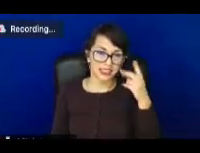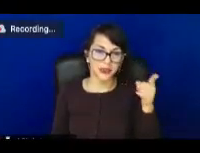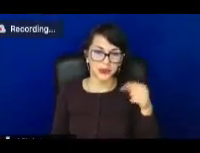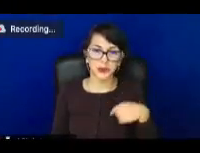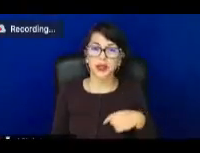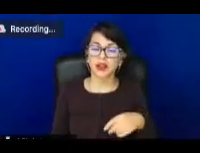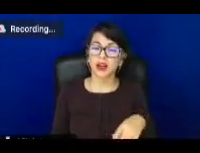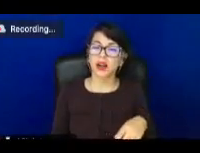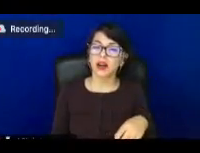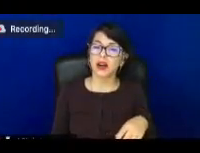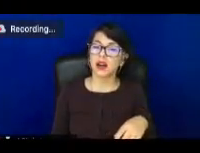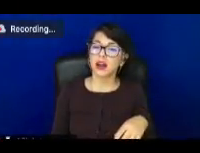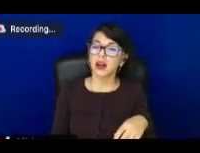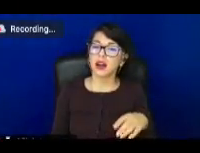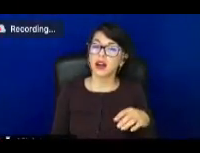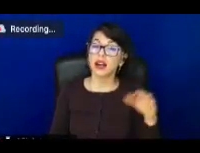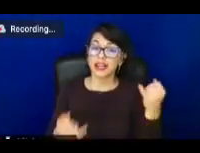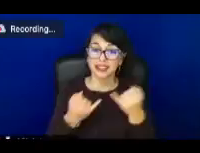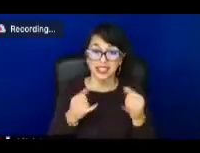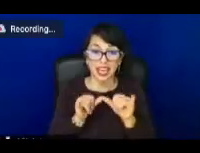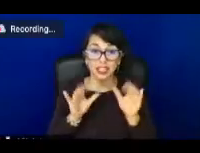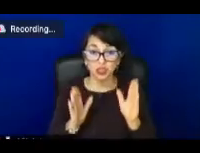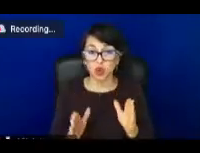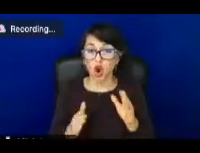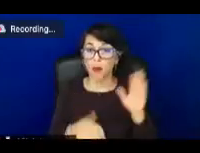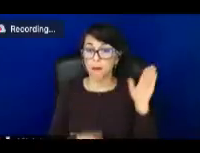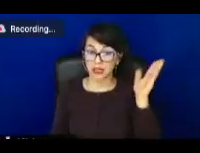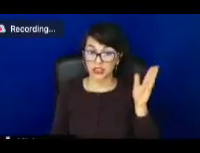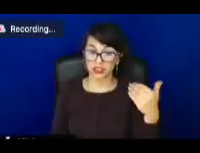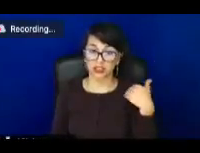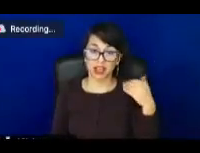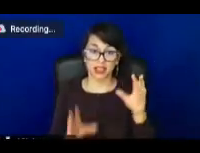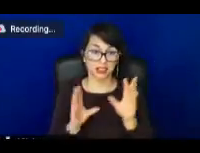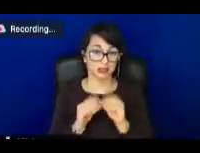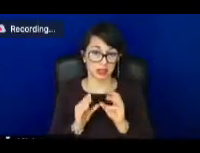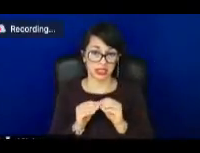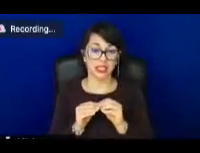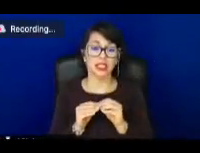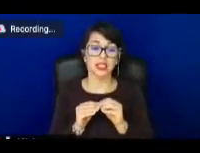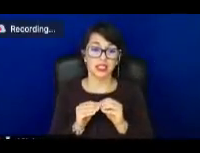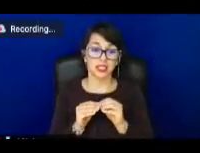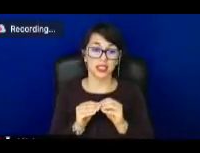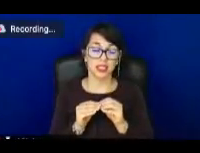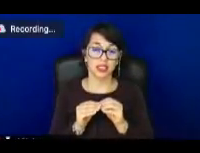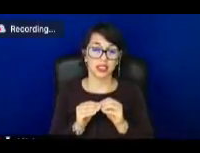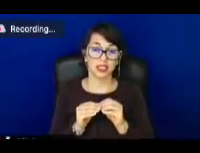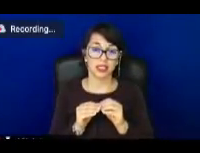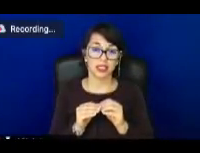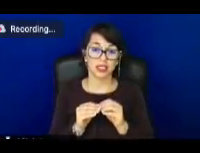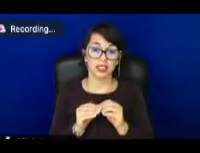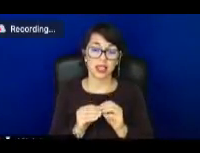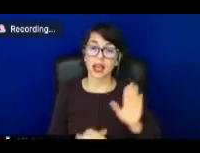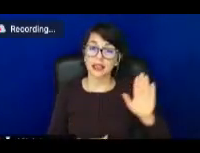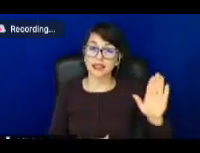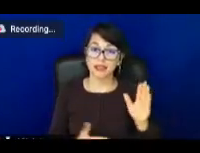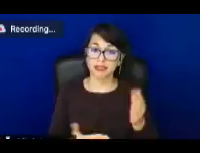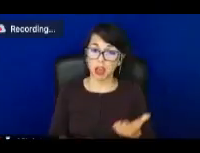presentation from our last meeting, where there was a proposal in there